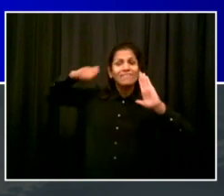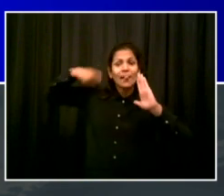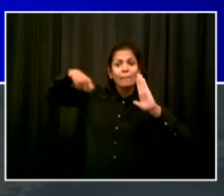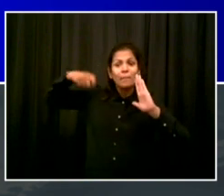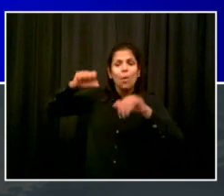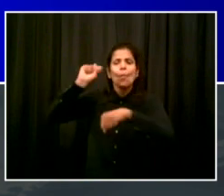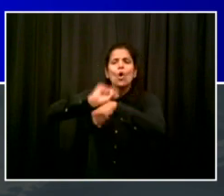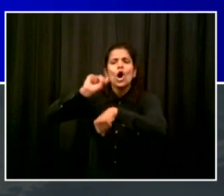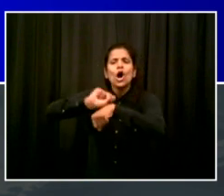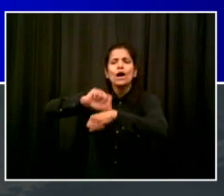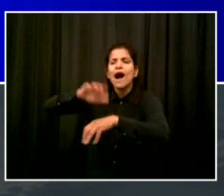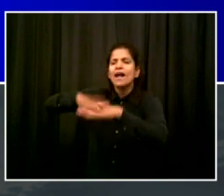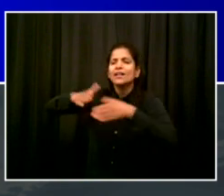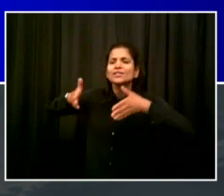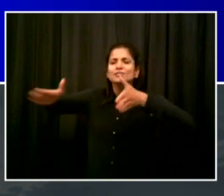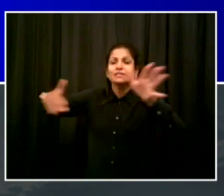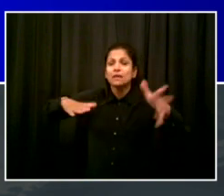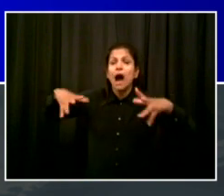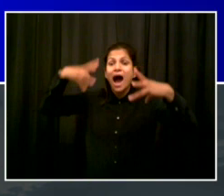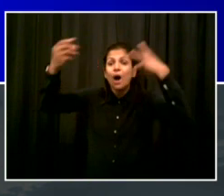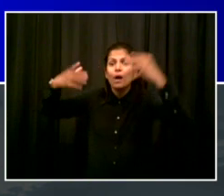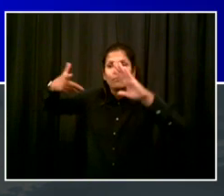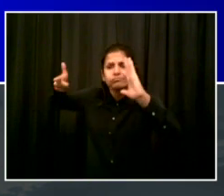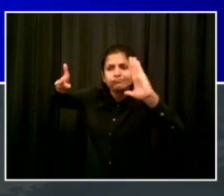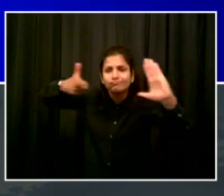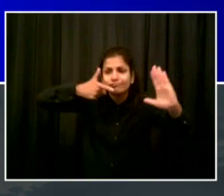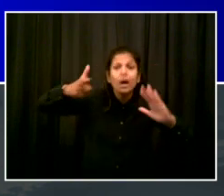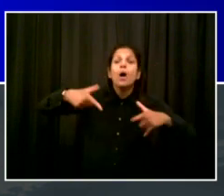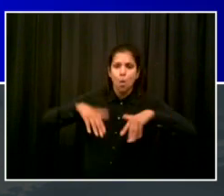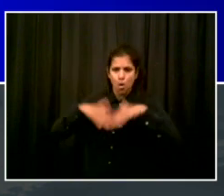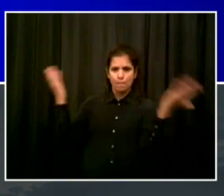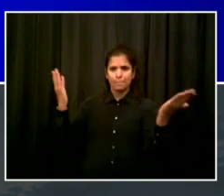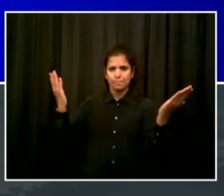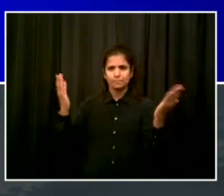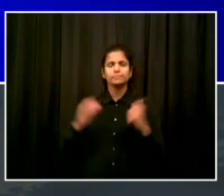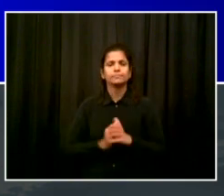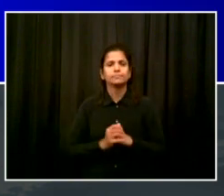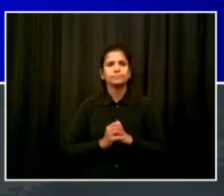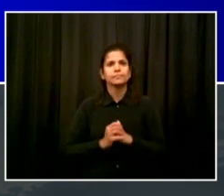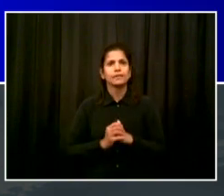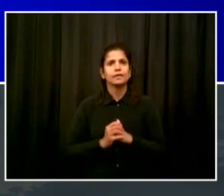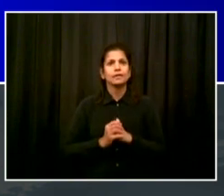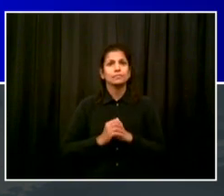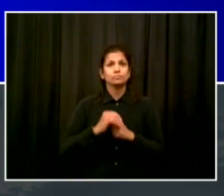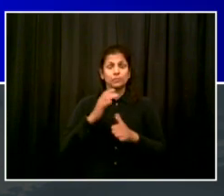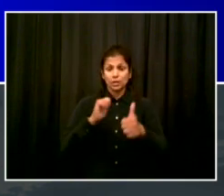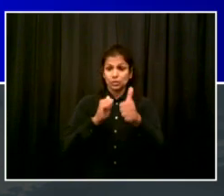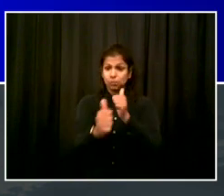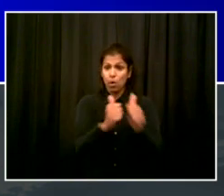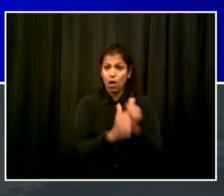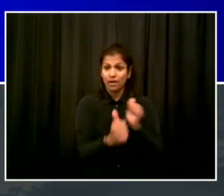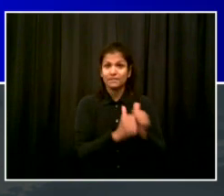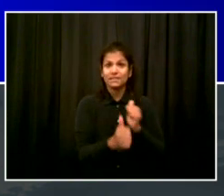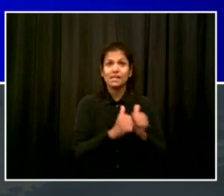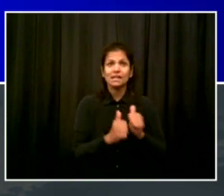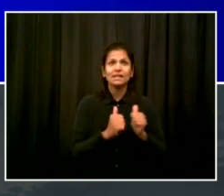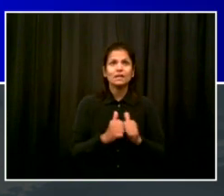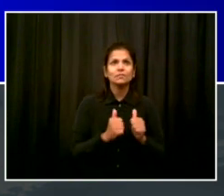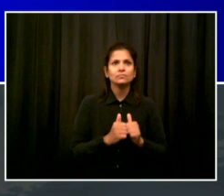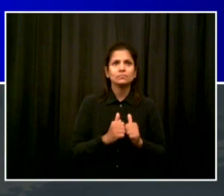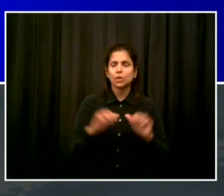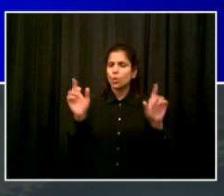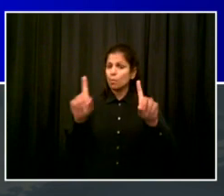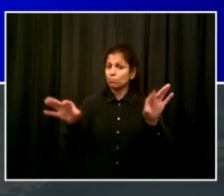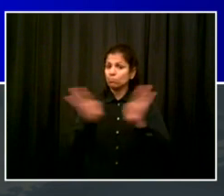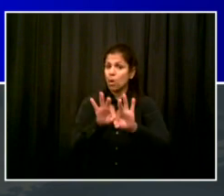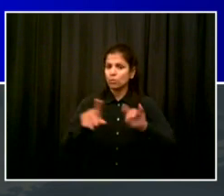Obviously, something that matters to a lot of us, sports coming back, but again, without audiences. This is something that's been announced previously, but to emphasize